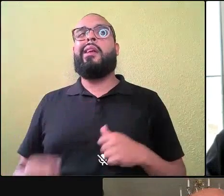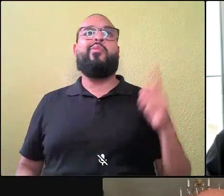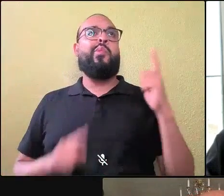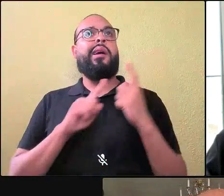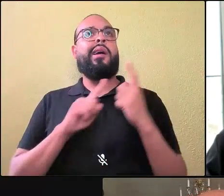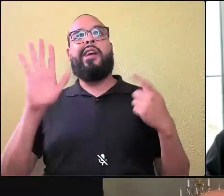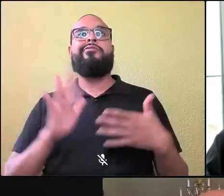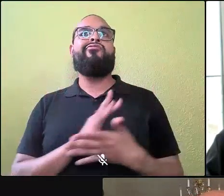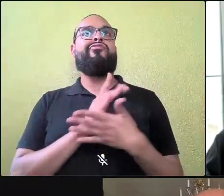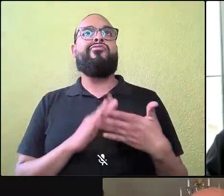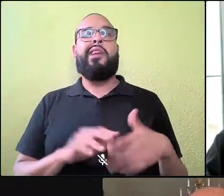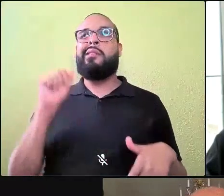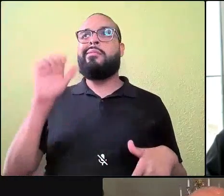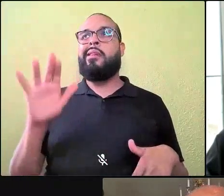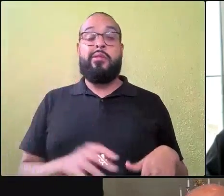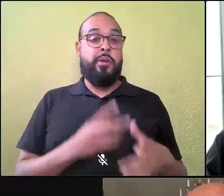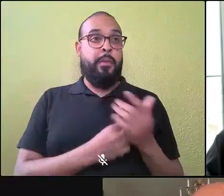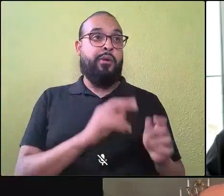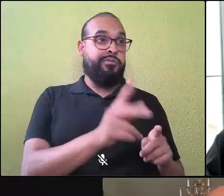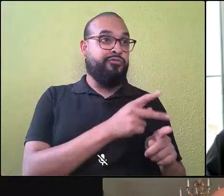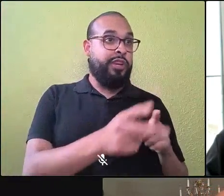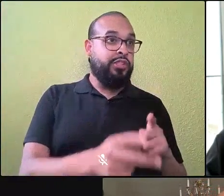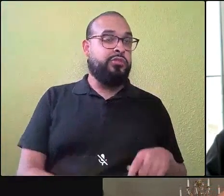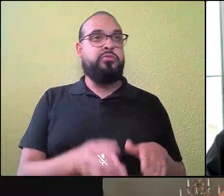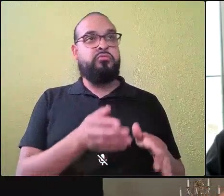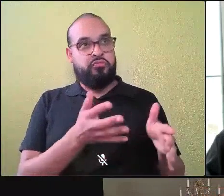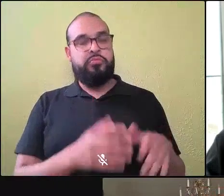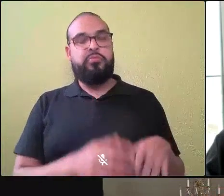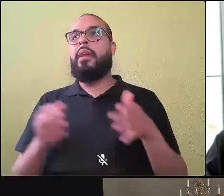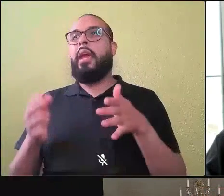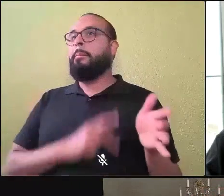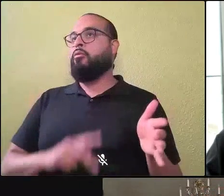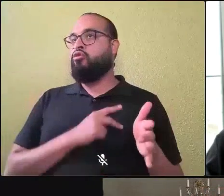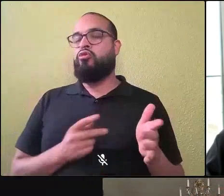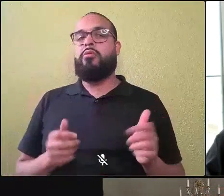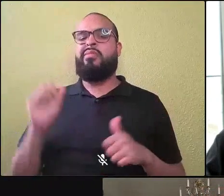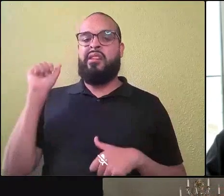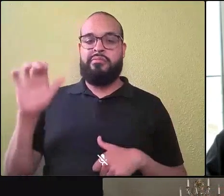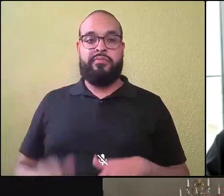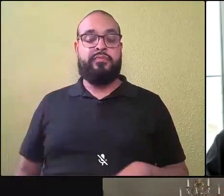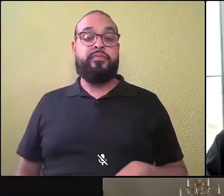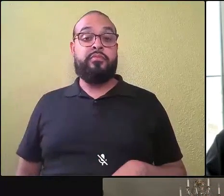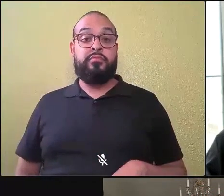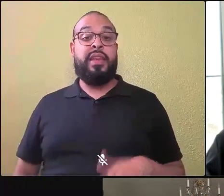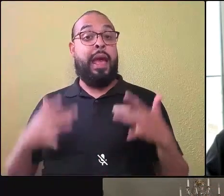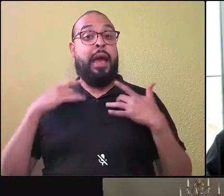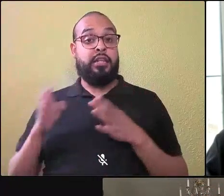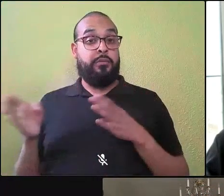personally. And it's an opportunity. And if I really do what I'm supposed to do and I prepare for it sometime on